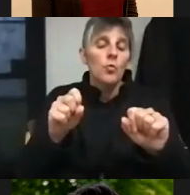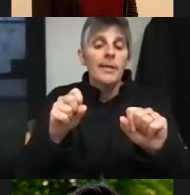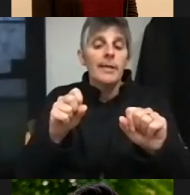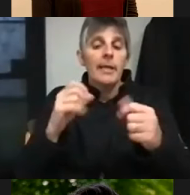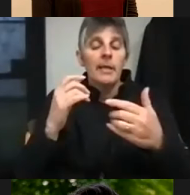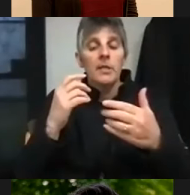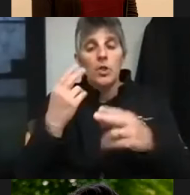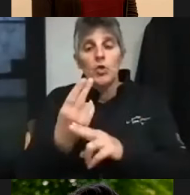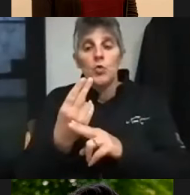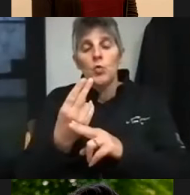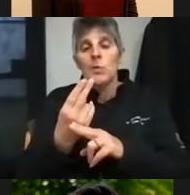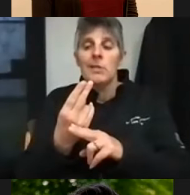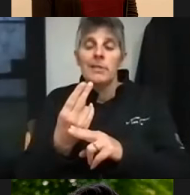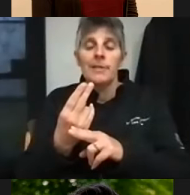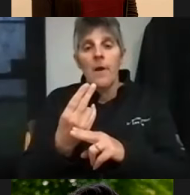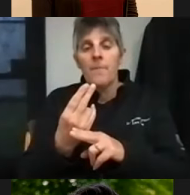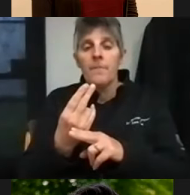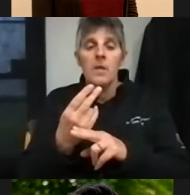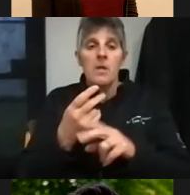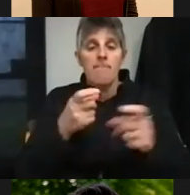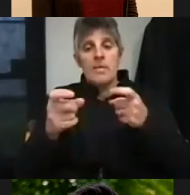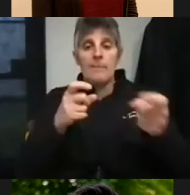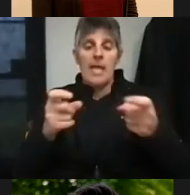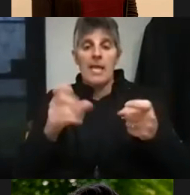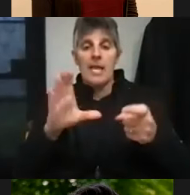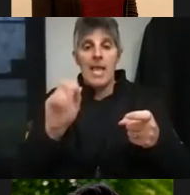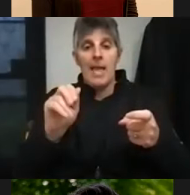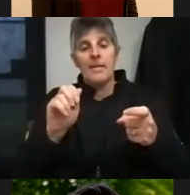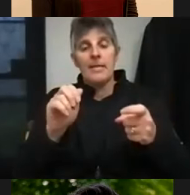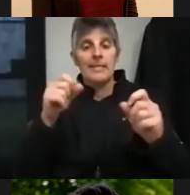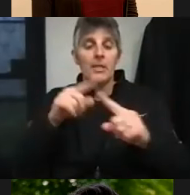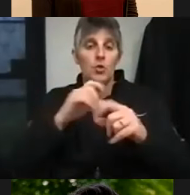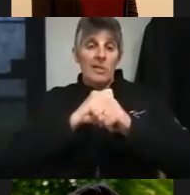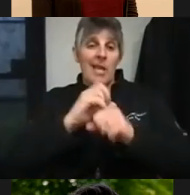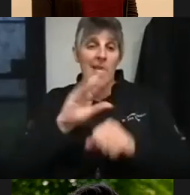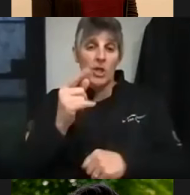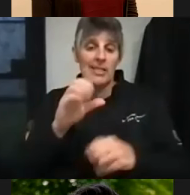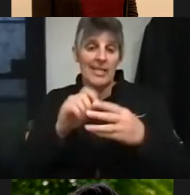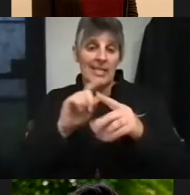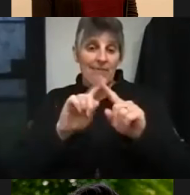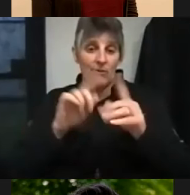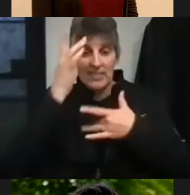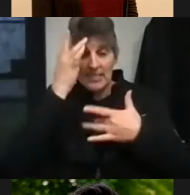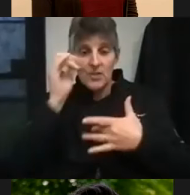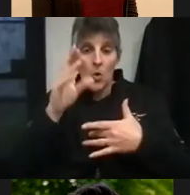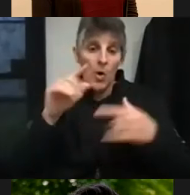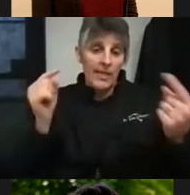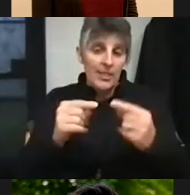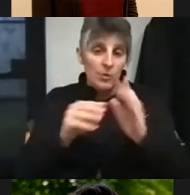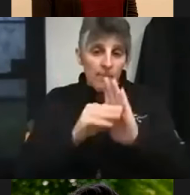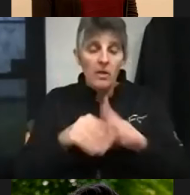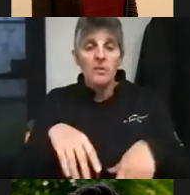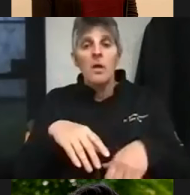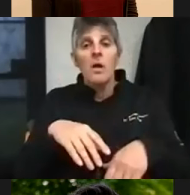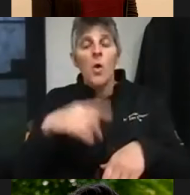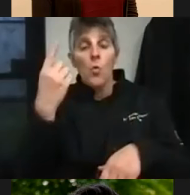use this manipulate the CAMK signaling to protect RGCs in different disease or injury models.